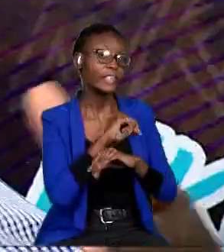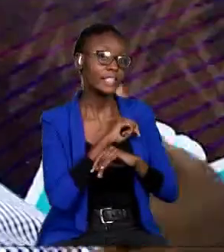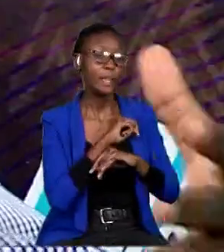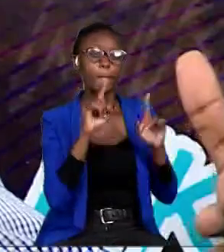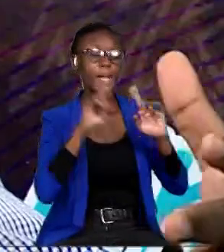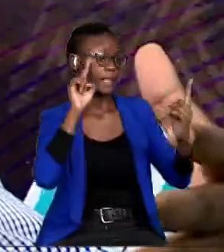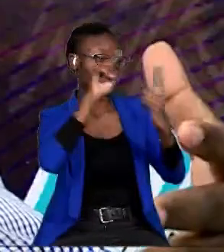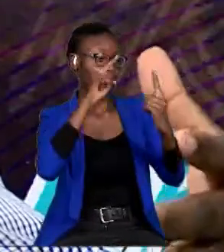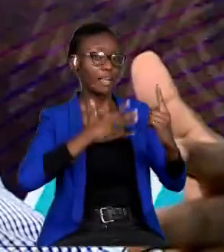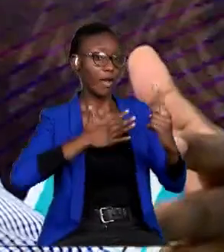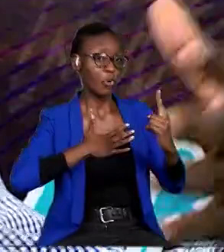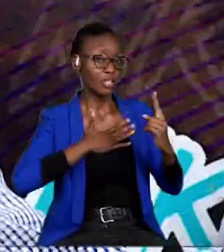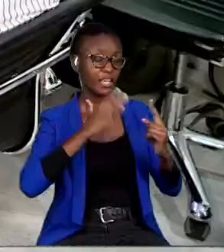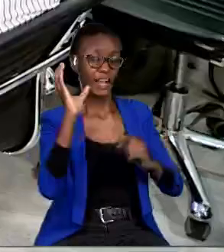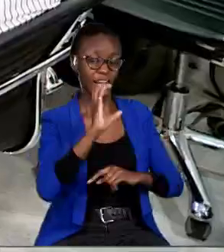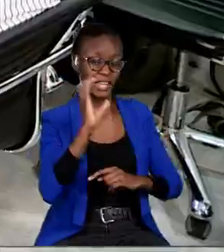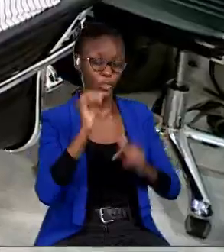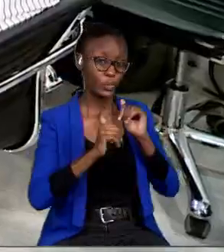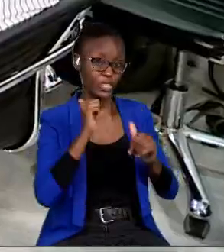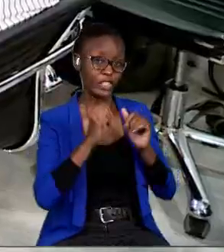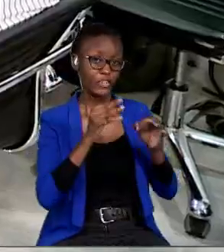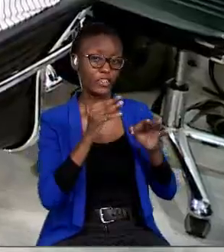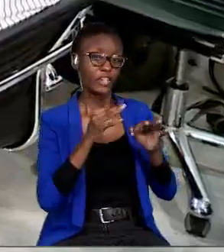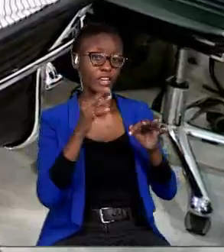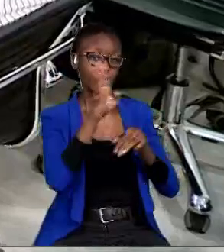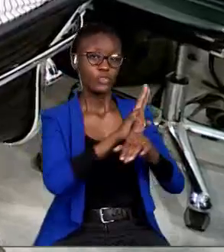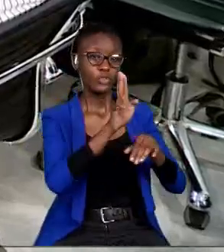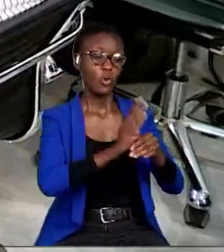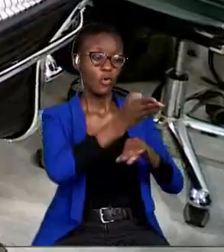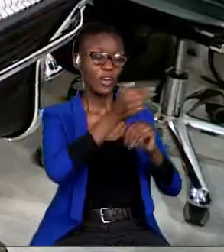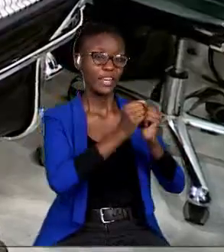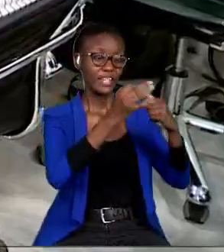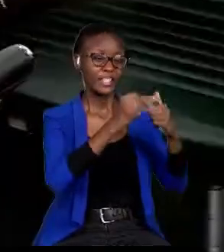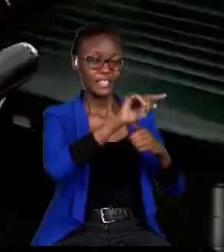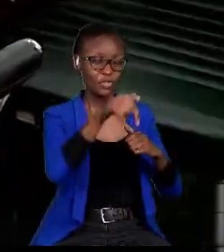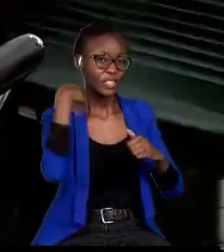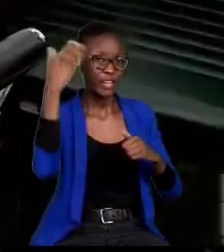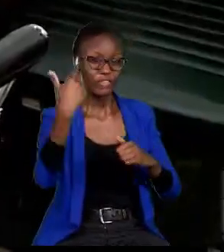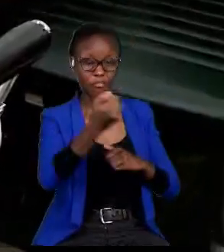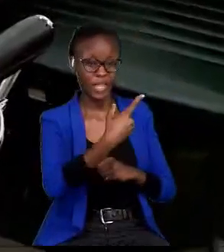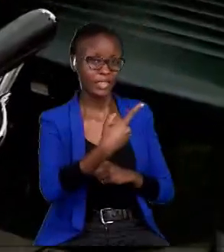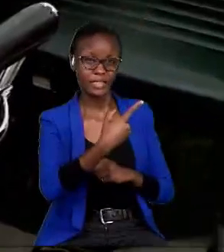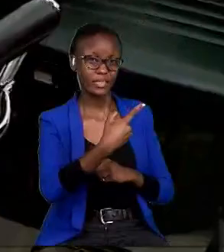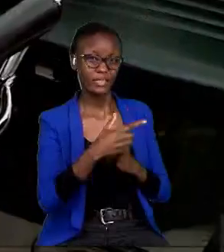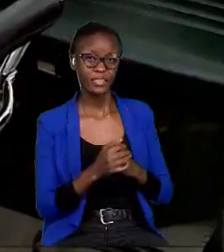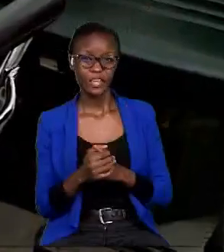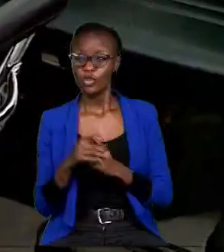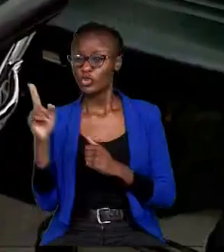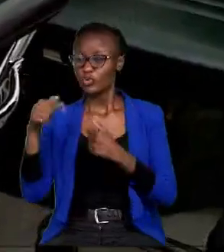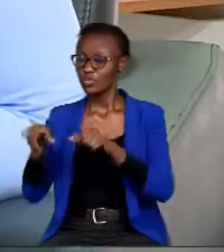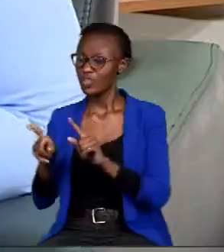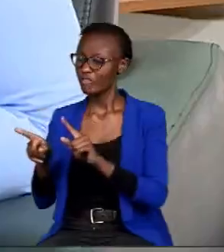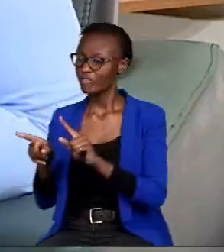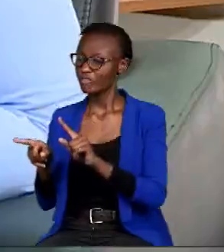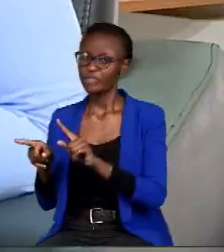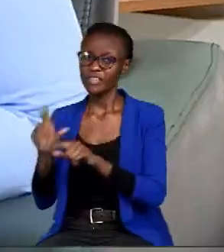Our target clientele is anyone spending over 18,000 per month, so meaning it's the middle class. How and where did you raise capital to